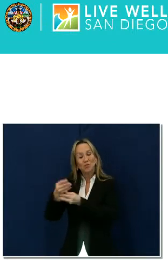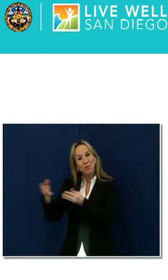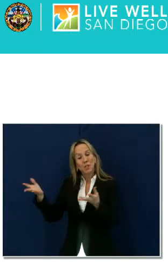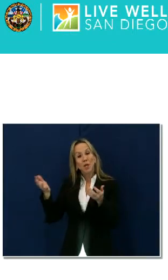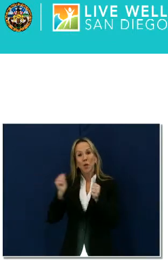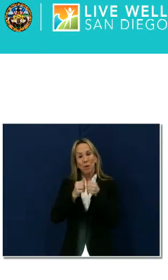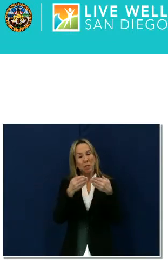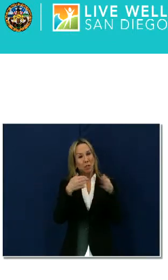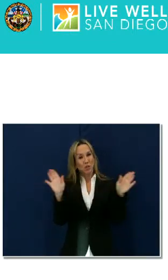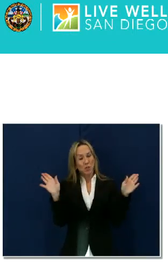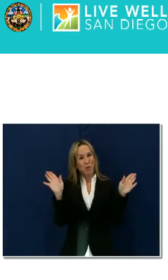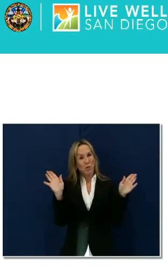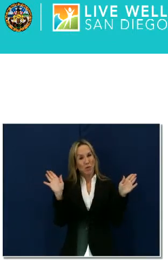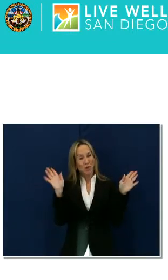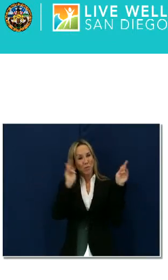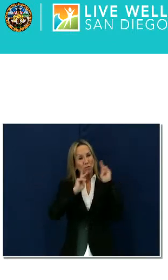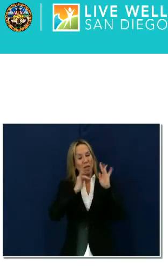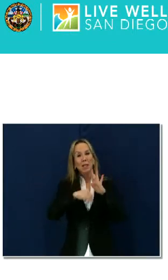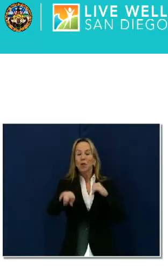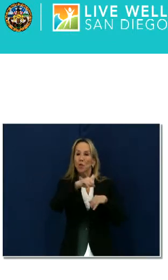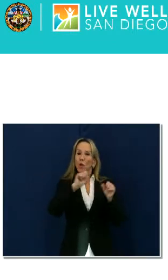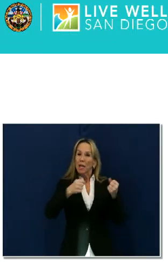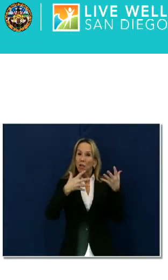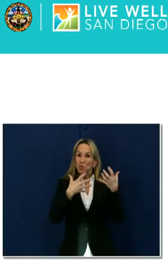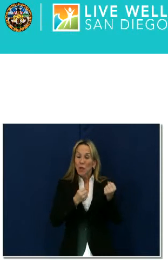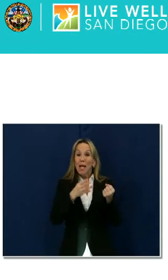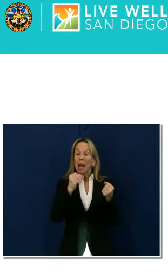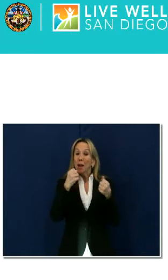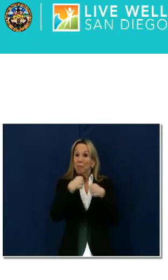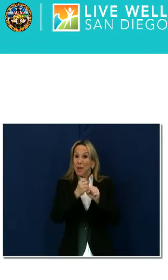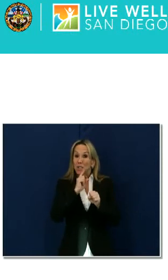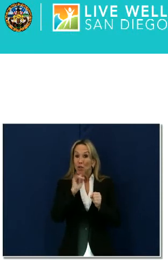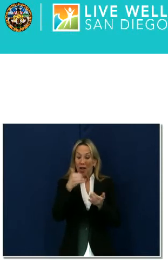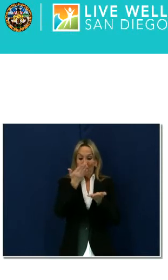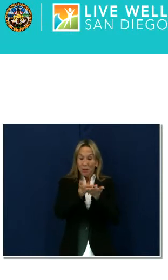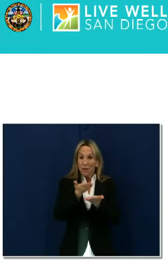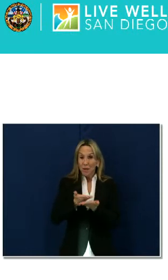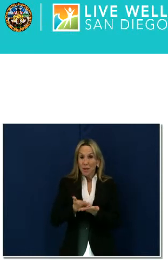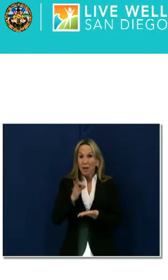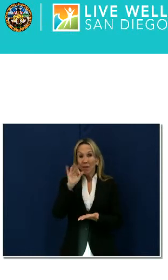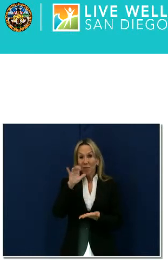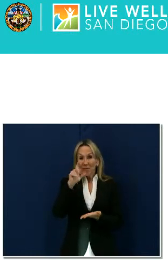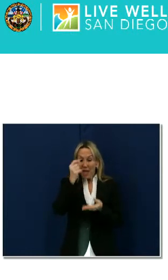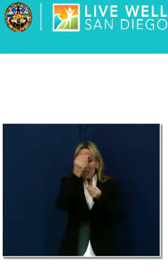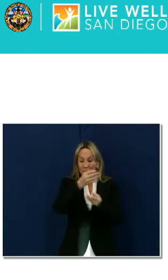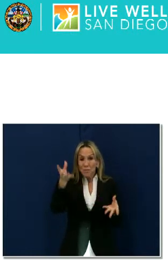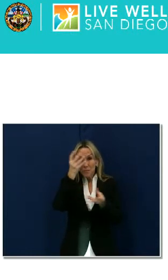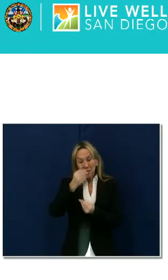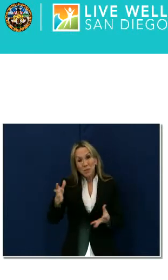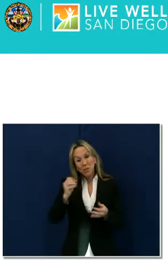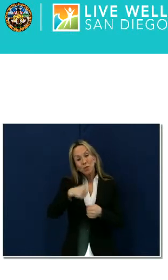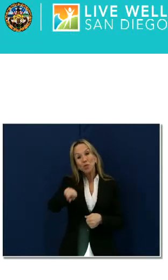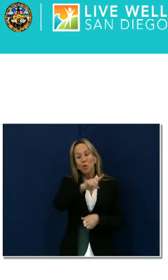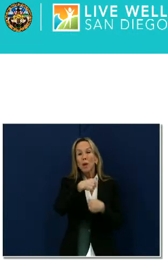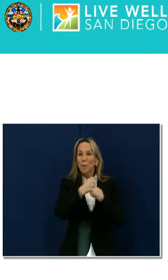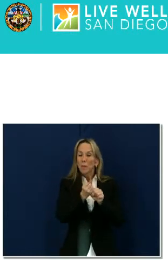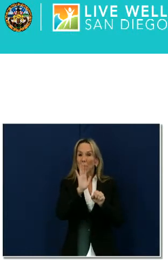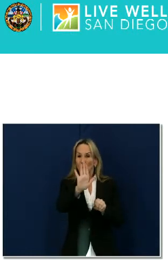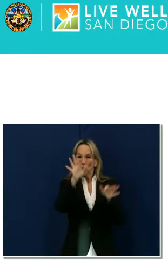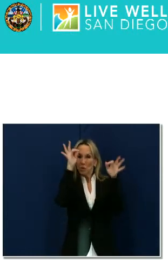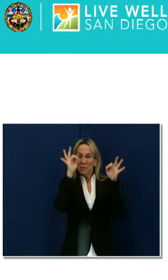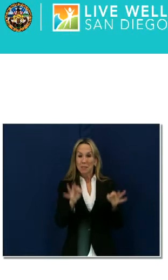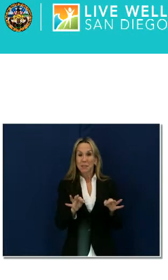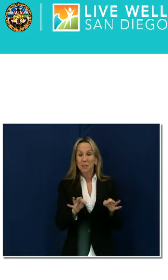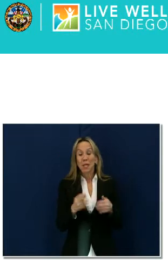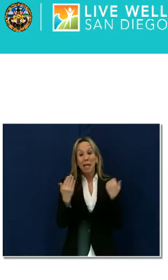with the general public and providing fact-based messages to make informed decisions. And the County of San